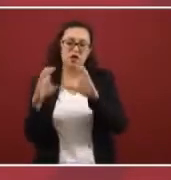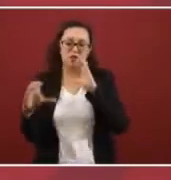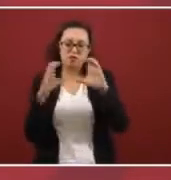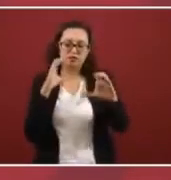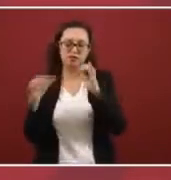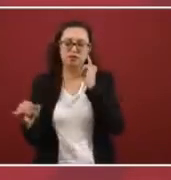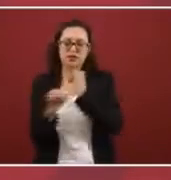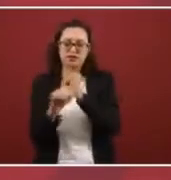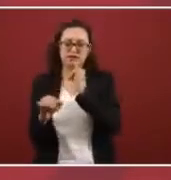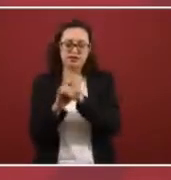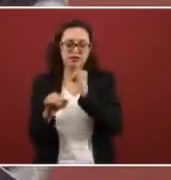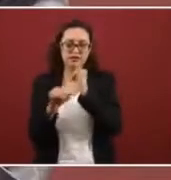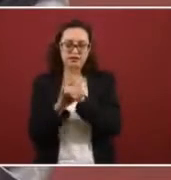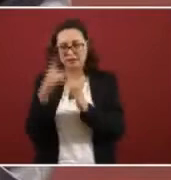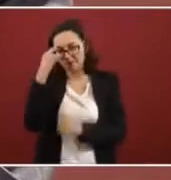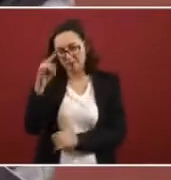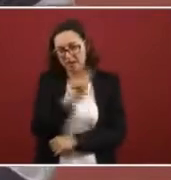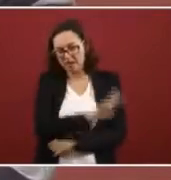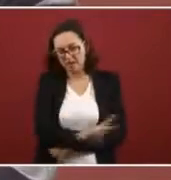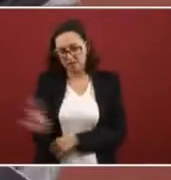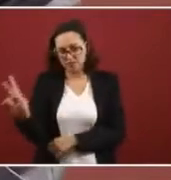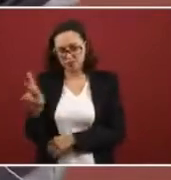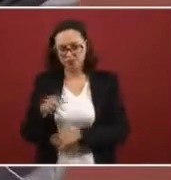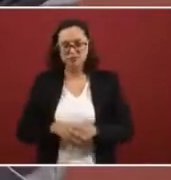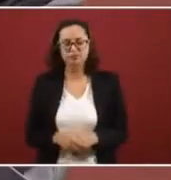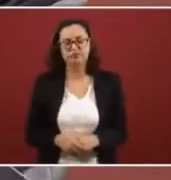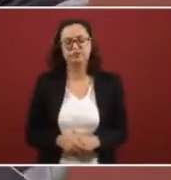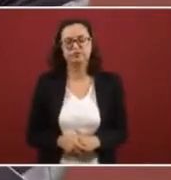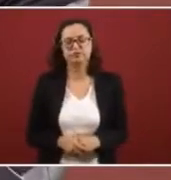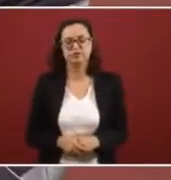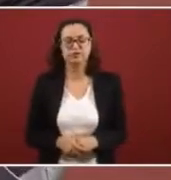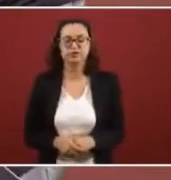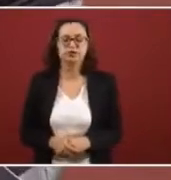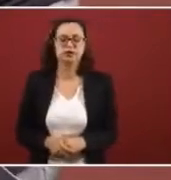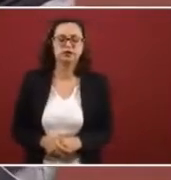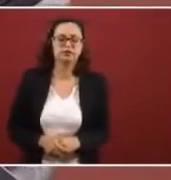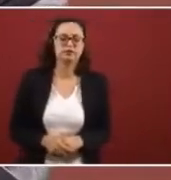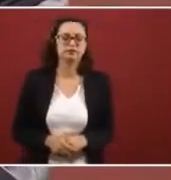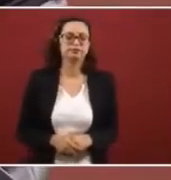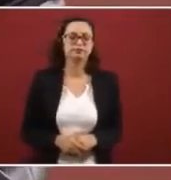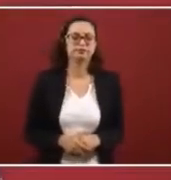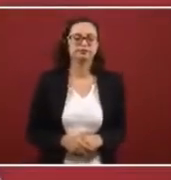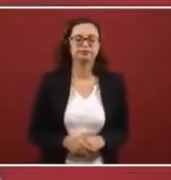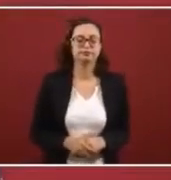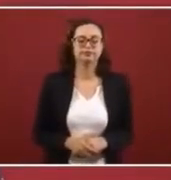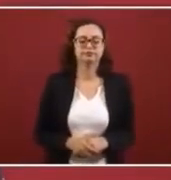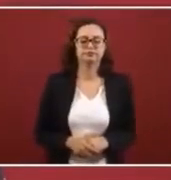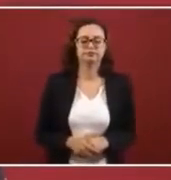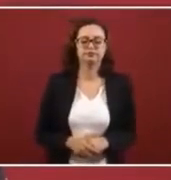Telecommunications, and Internet for All. The purpose is